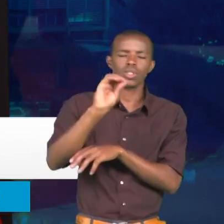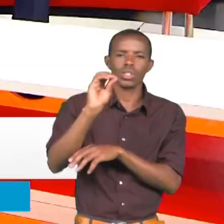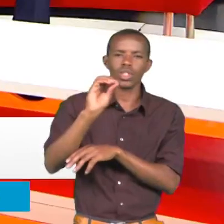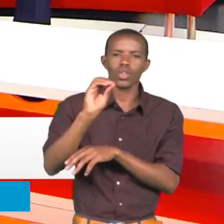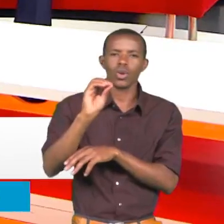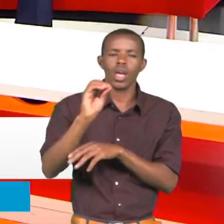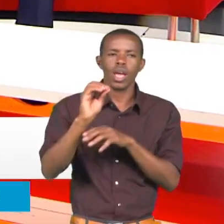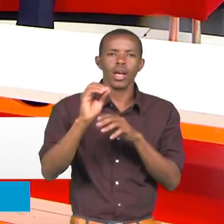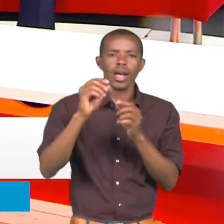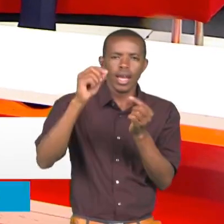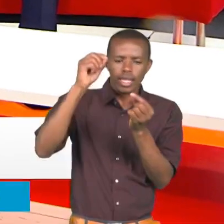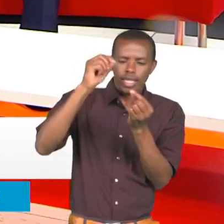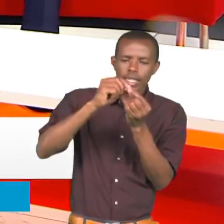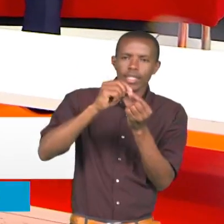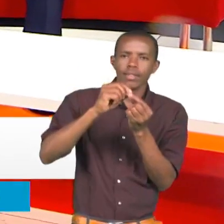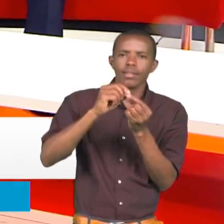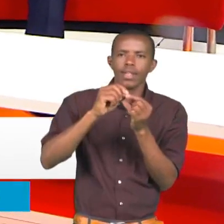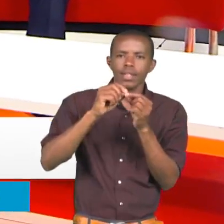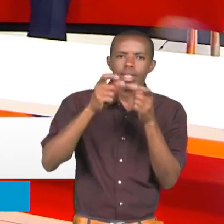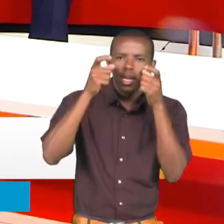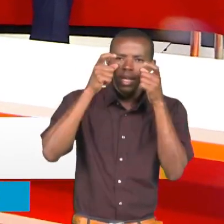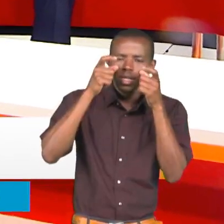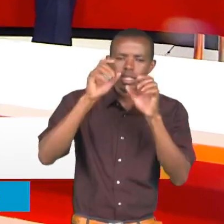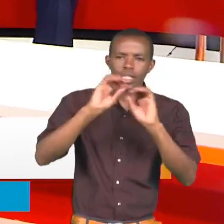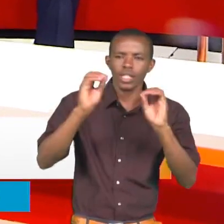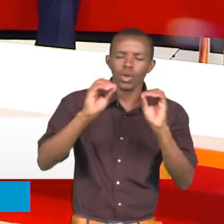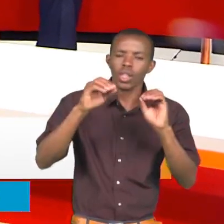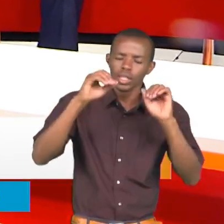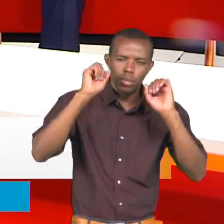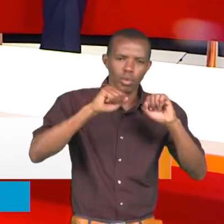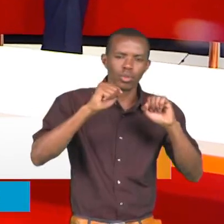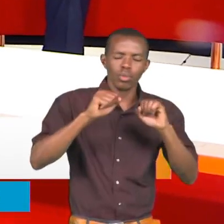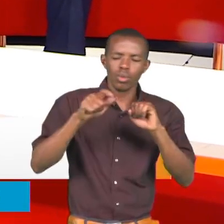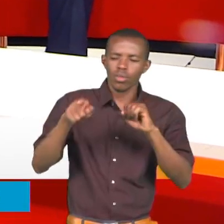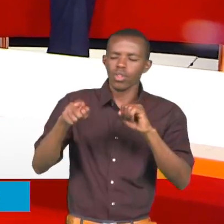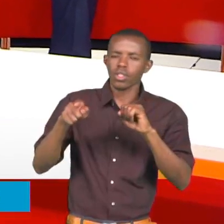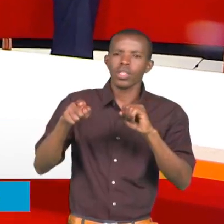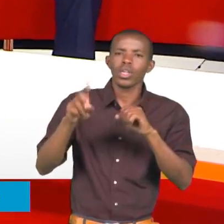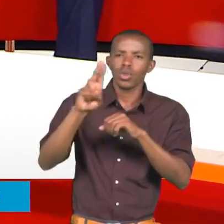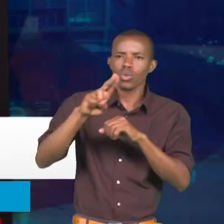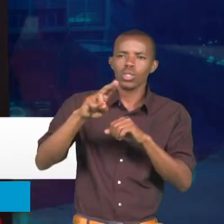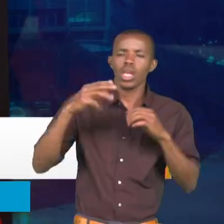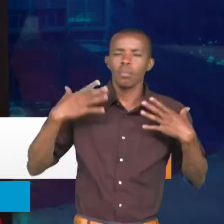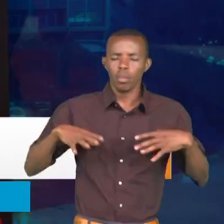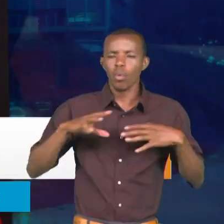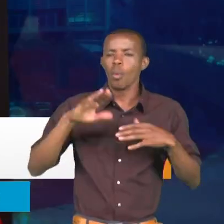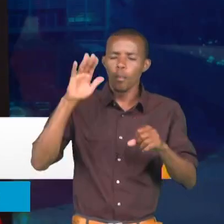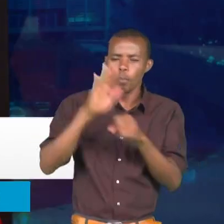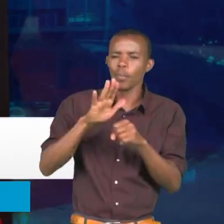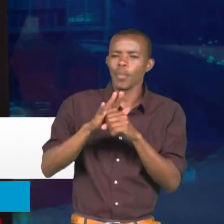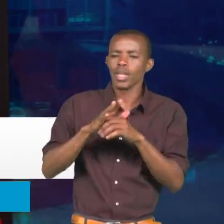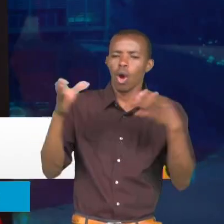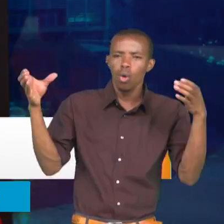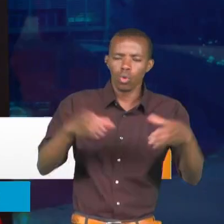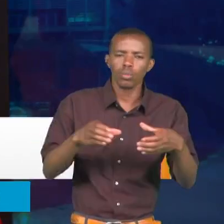had an HIV test together. That's true. So that's an eligibility for PrEP. Okay. So I think even most people could fall there. Mm-hmm. And then the